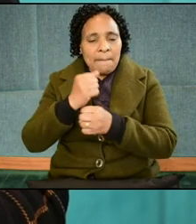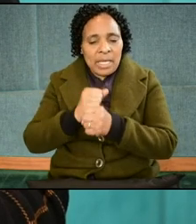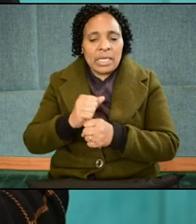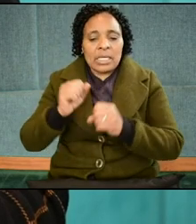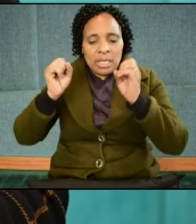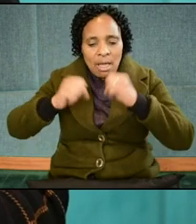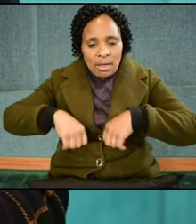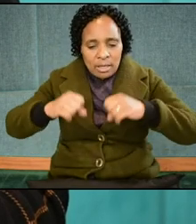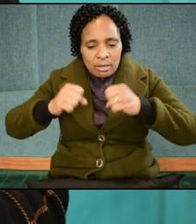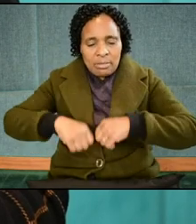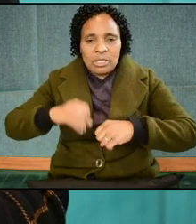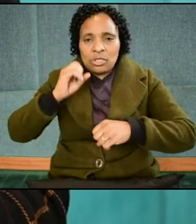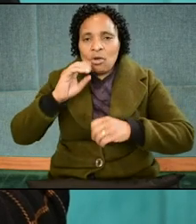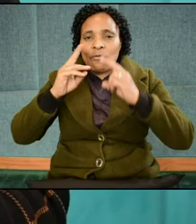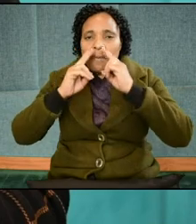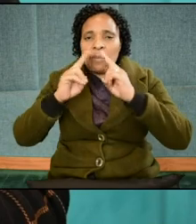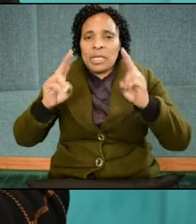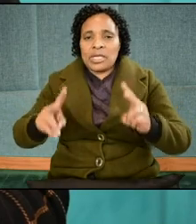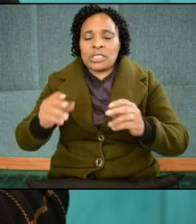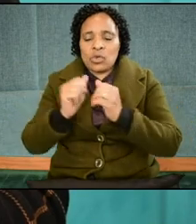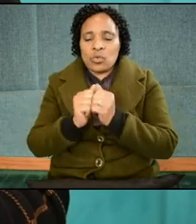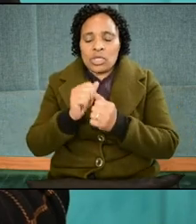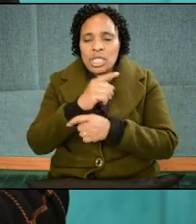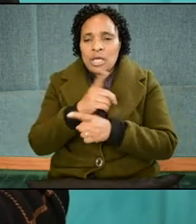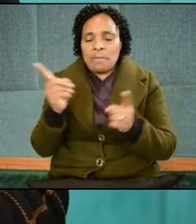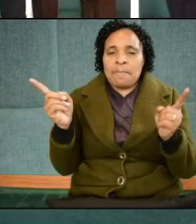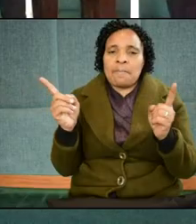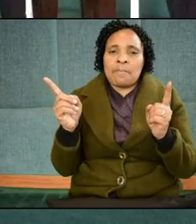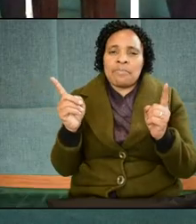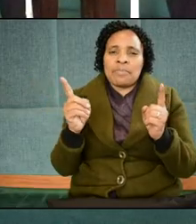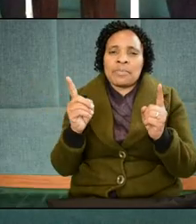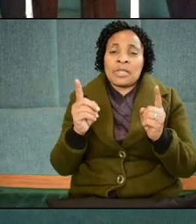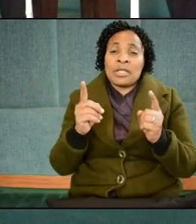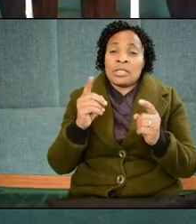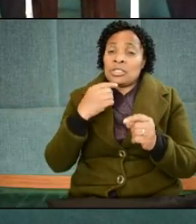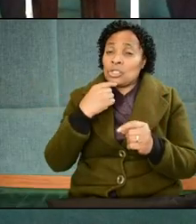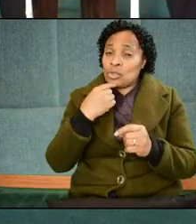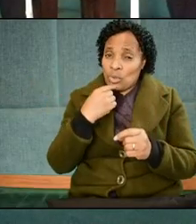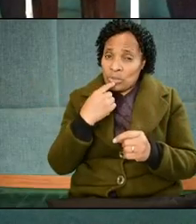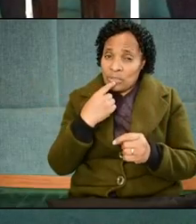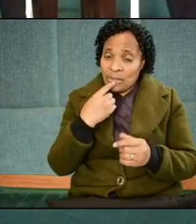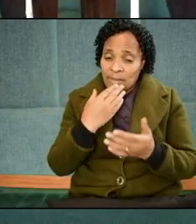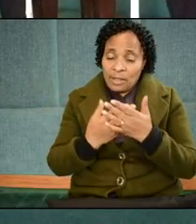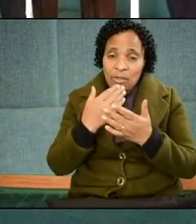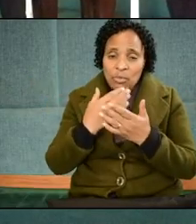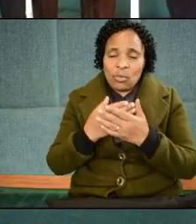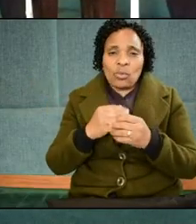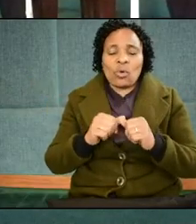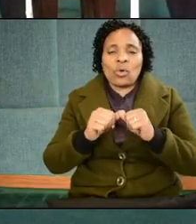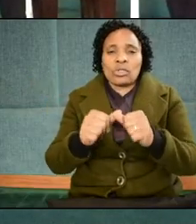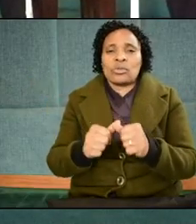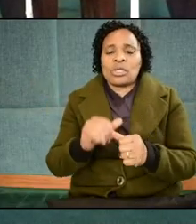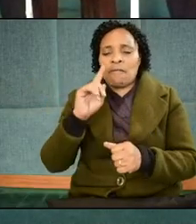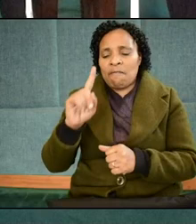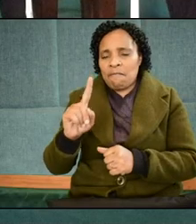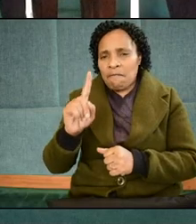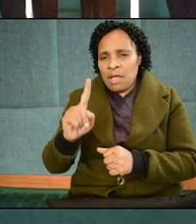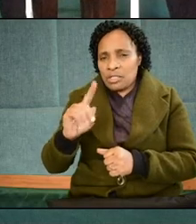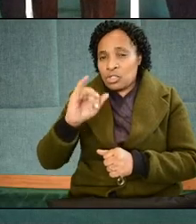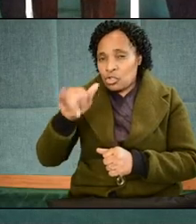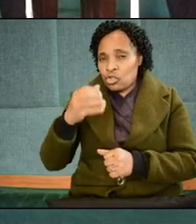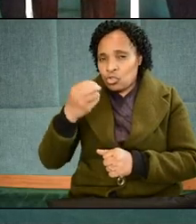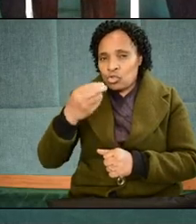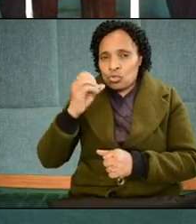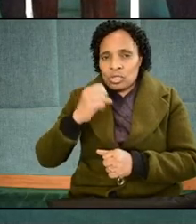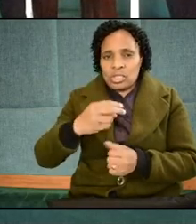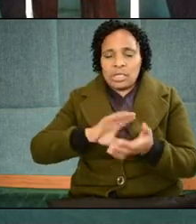covenant of peace with him. Thank you for that. Now, still on that, we can read 1 John 2, verse 15 to